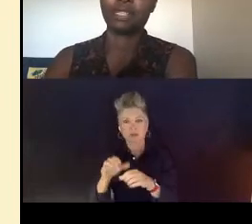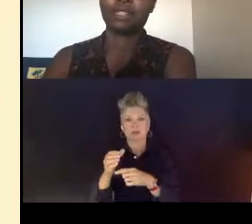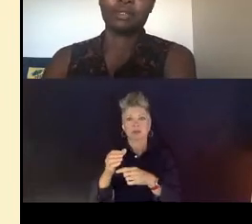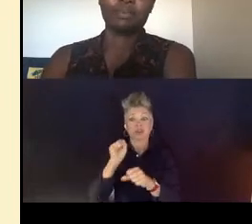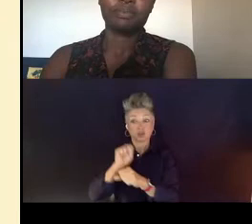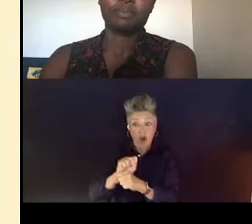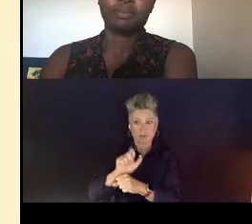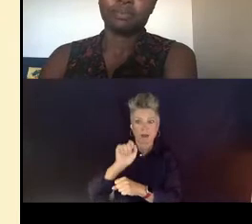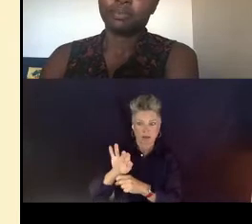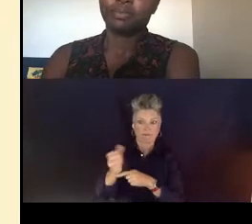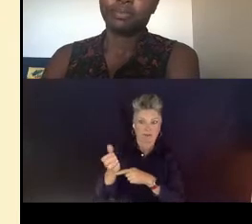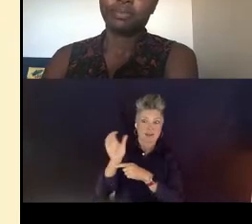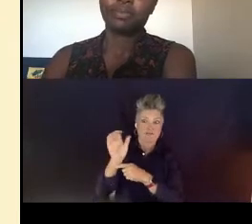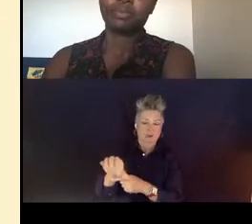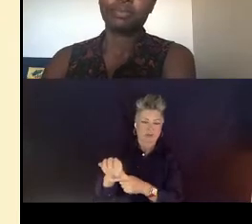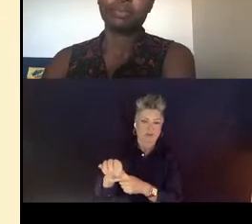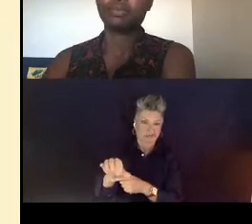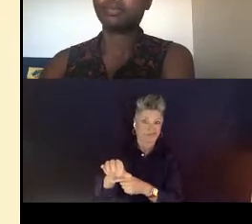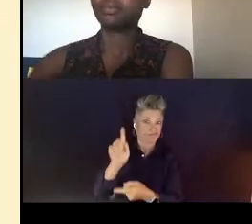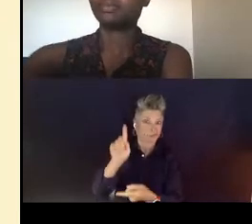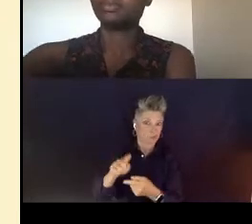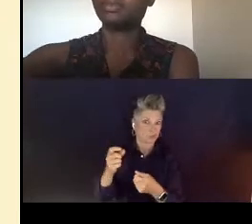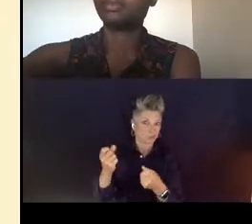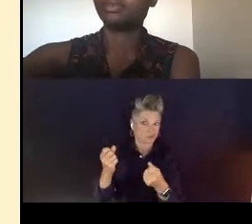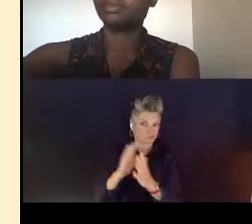Awesome. So yeah,